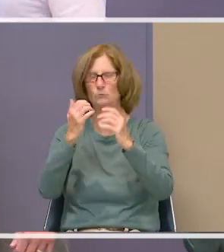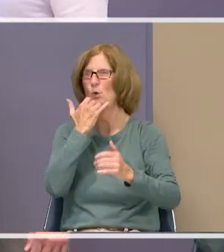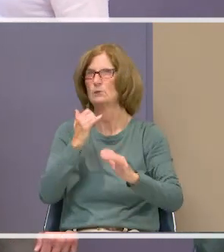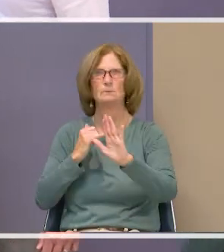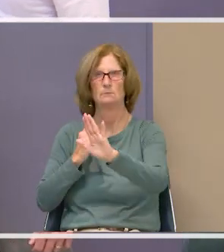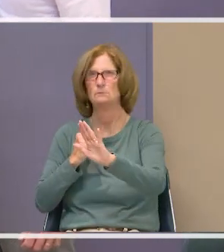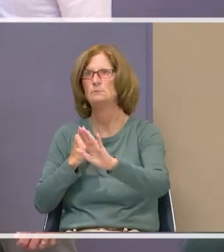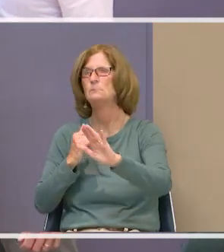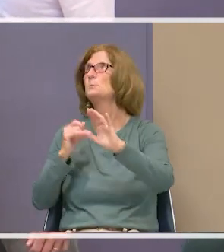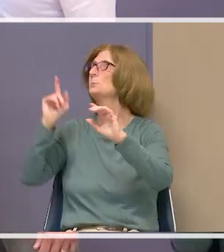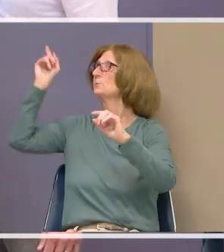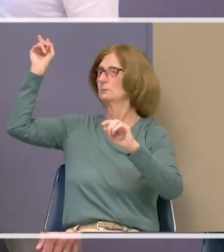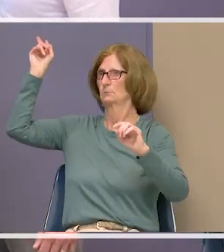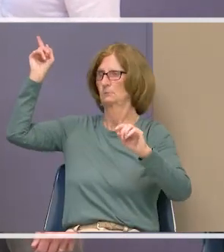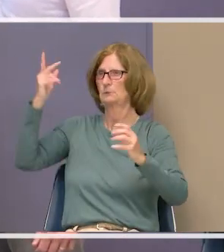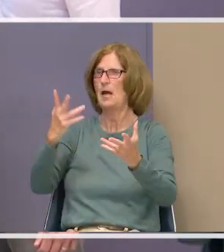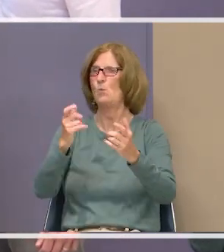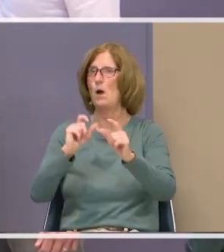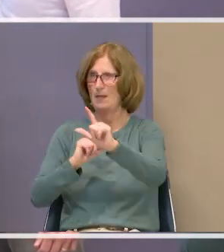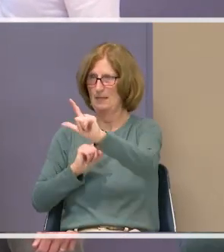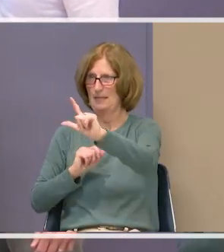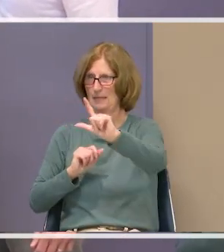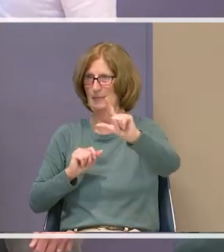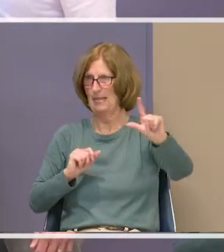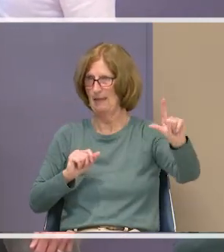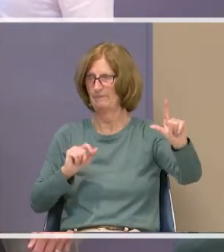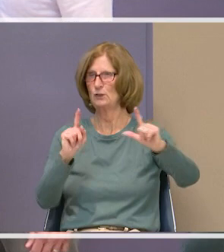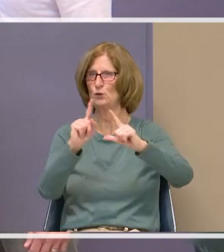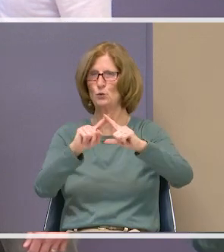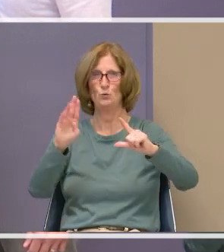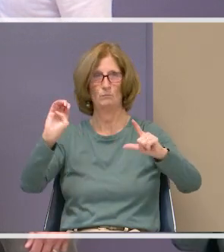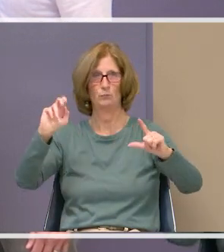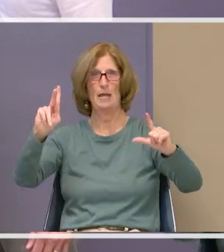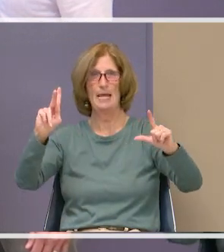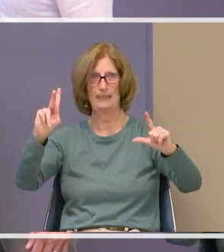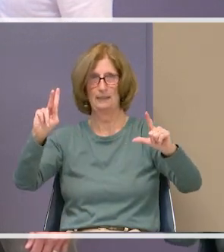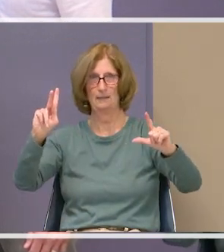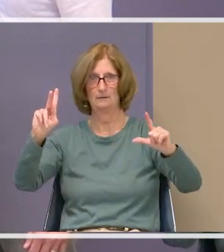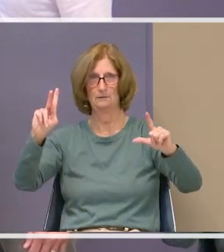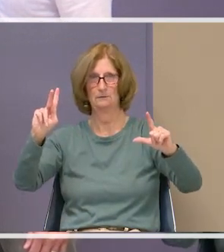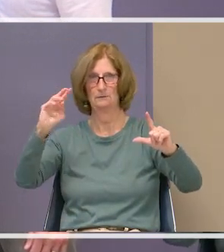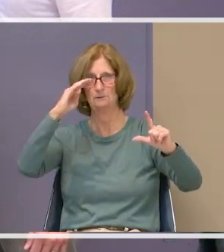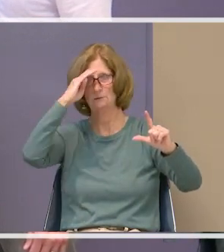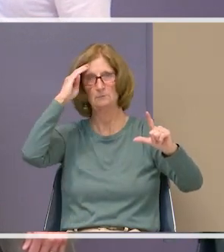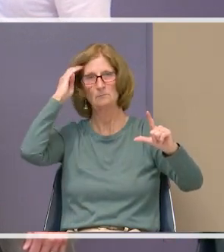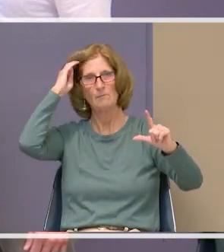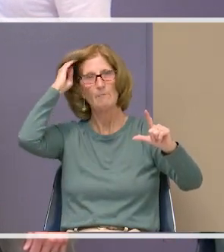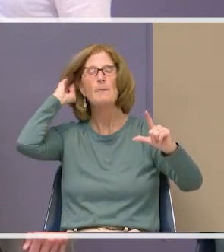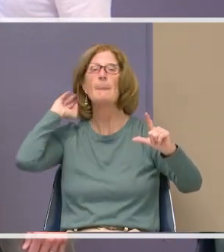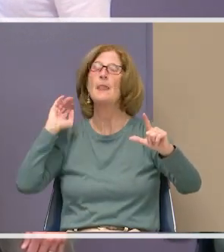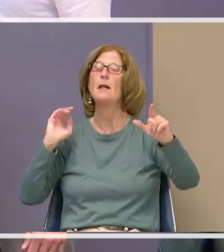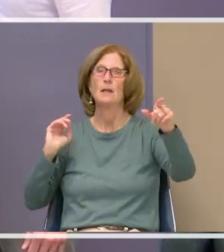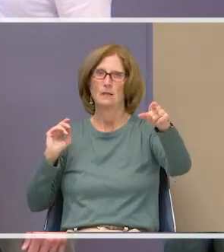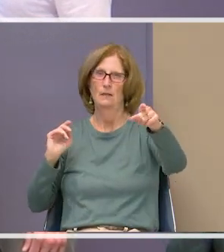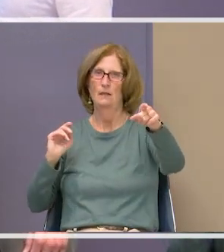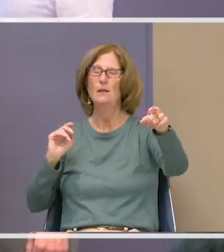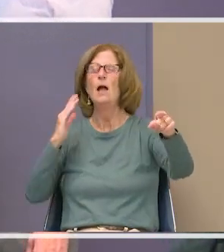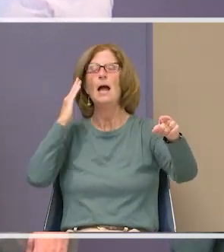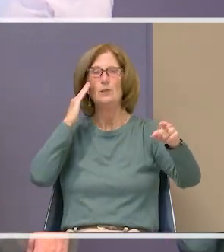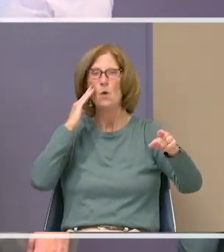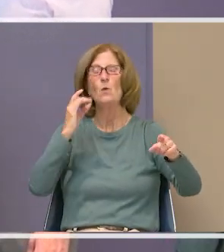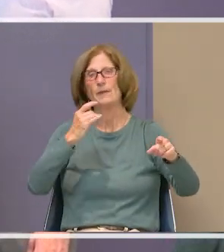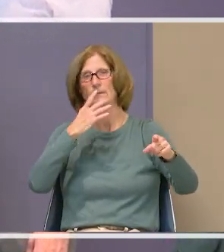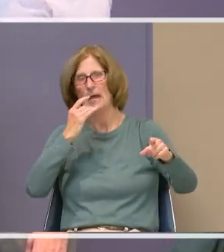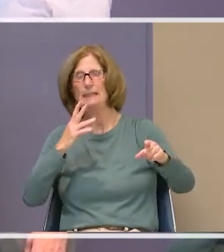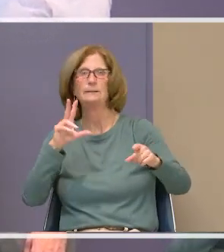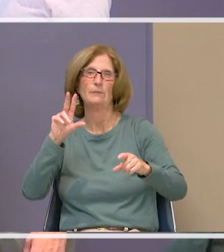from that direction, to make a left turn onto Braddock, Yes. I know you talked about the lights on the other side, the